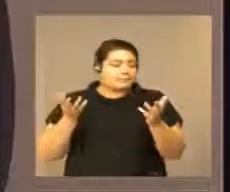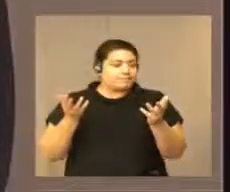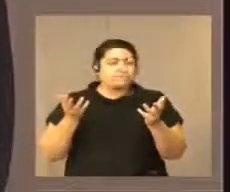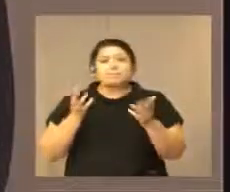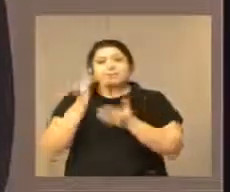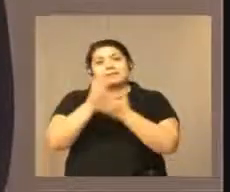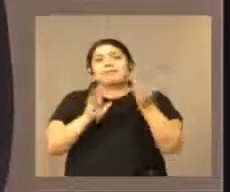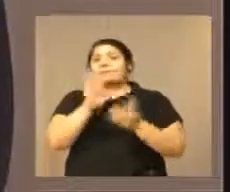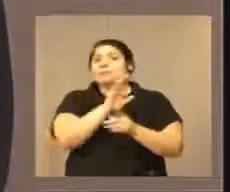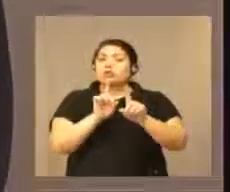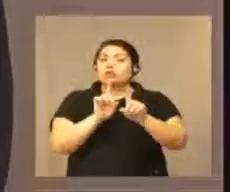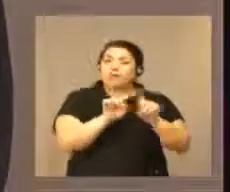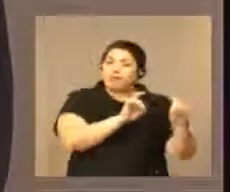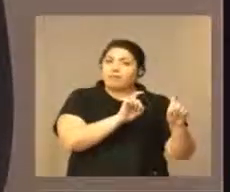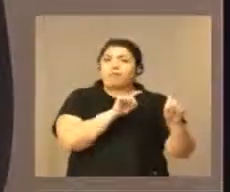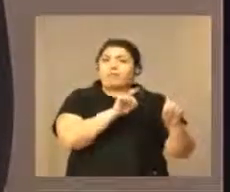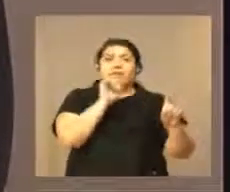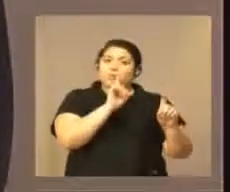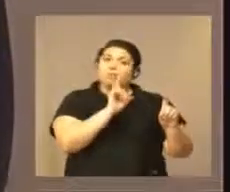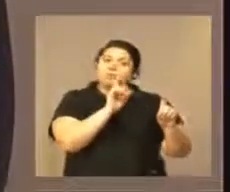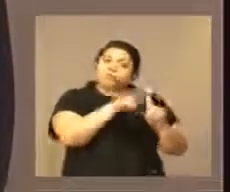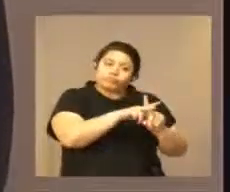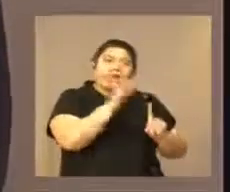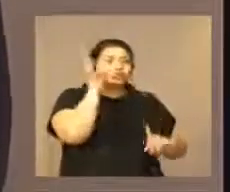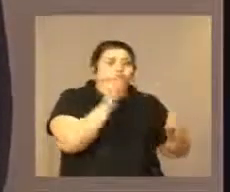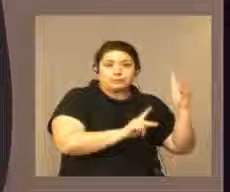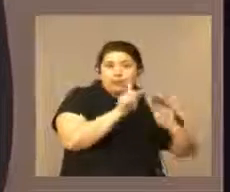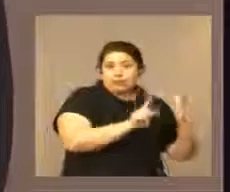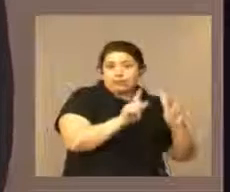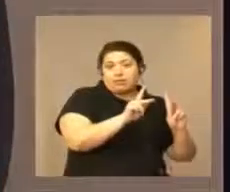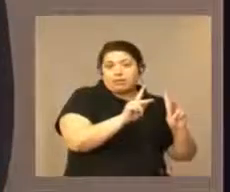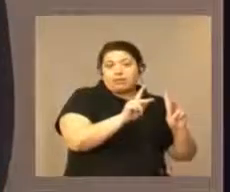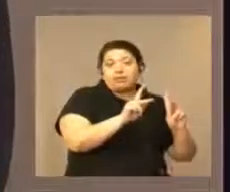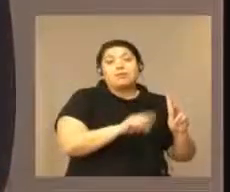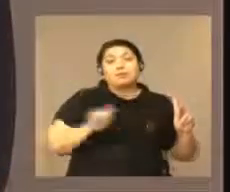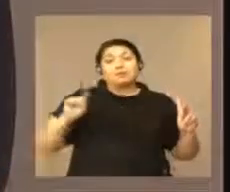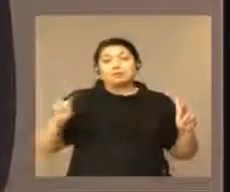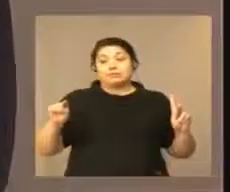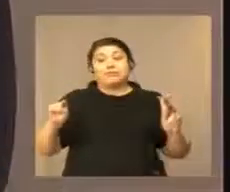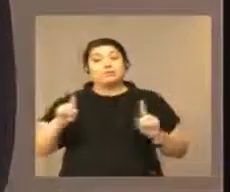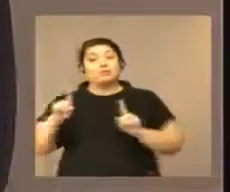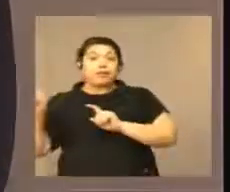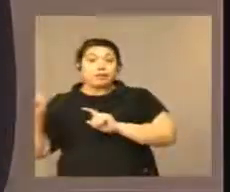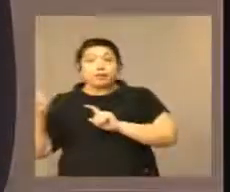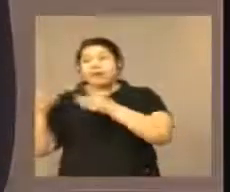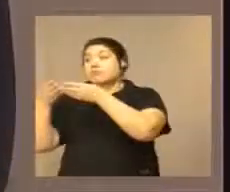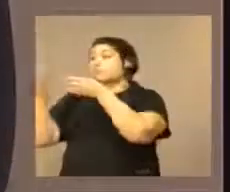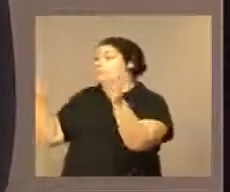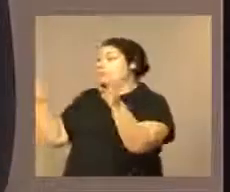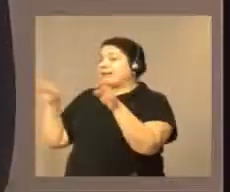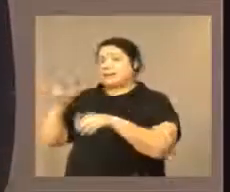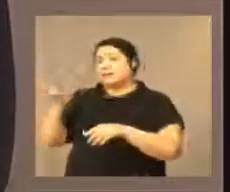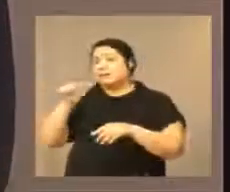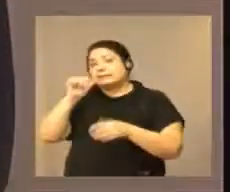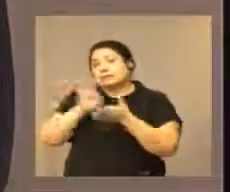survey instruments that are used with Indigenous people. But unfortunately, that survey doesn't include anybody under the